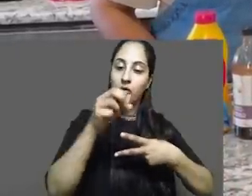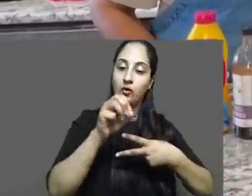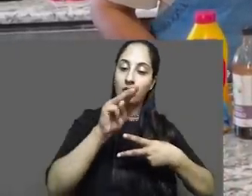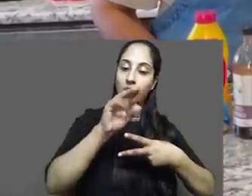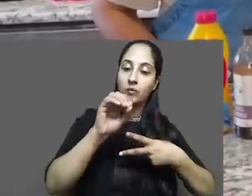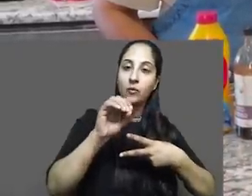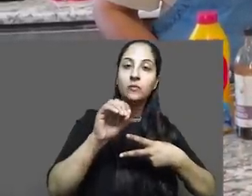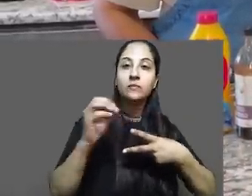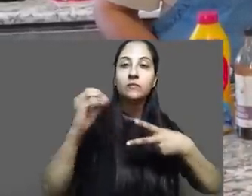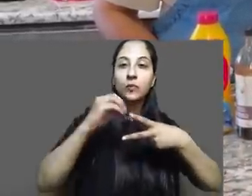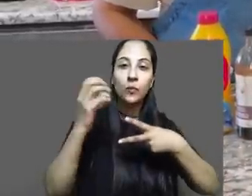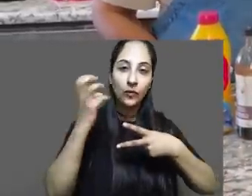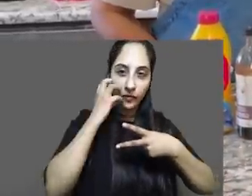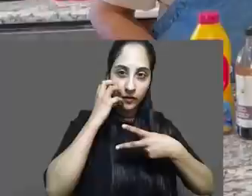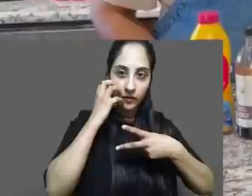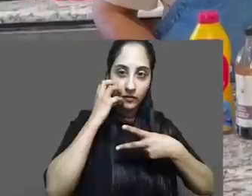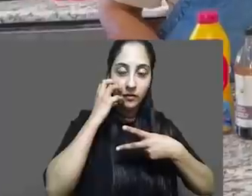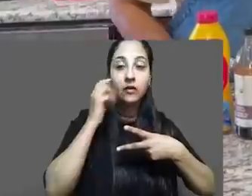a thicker drink, but